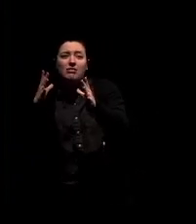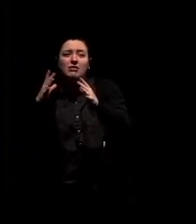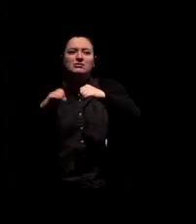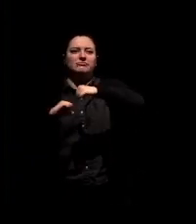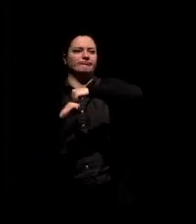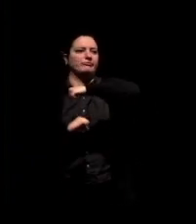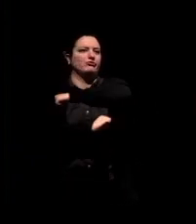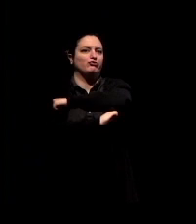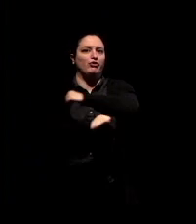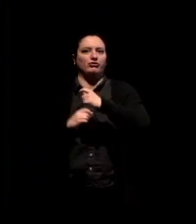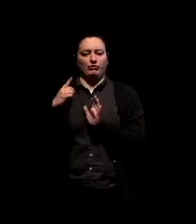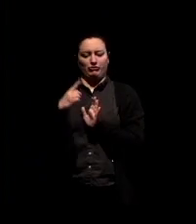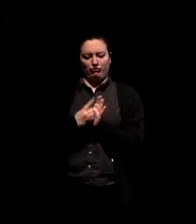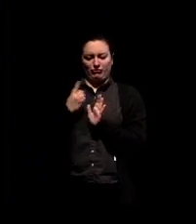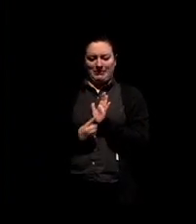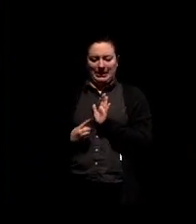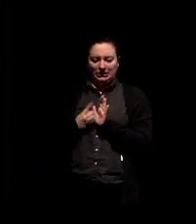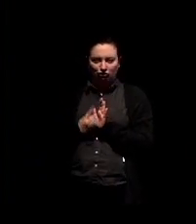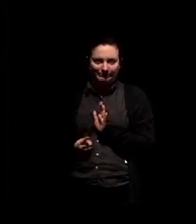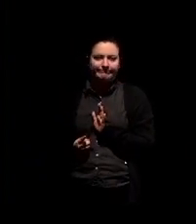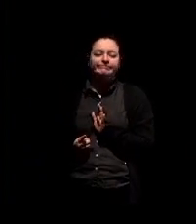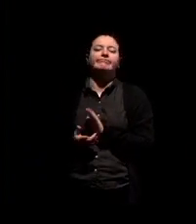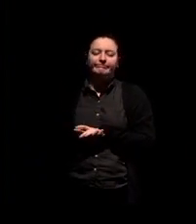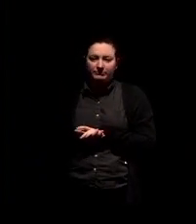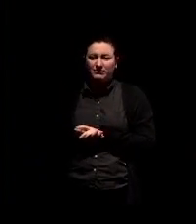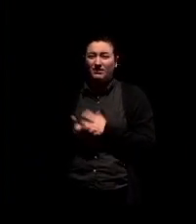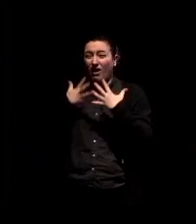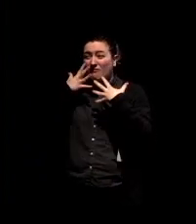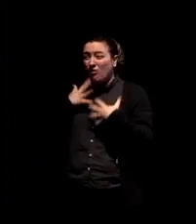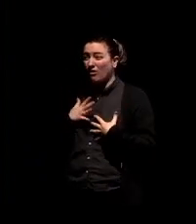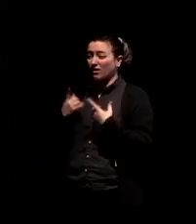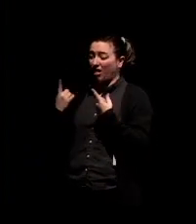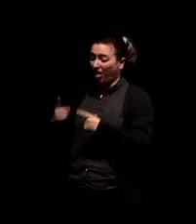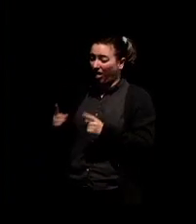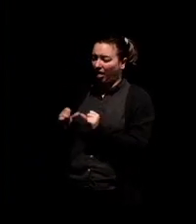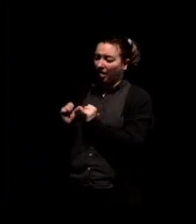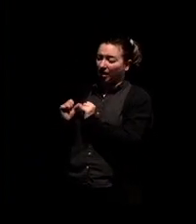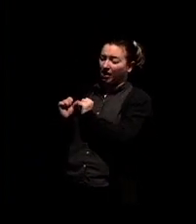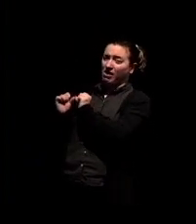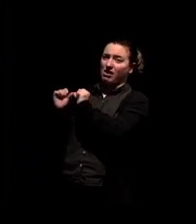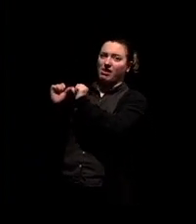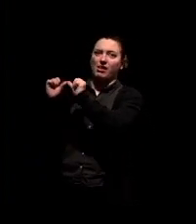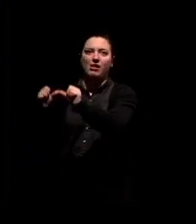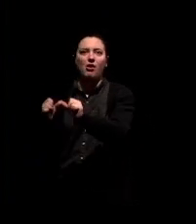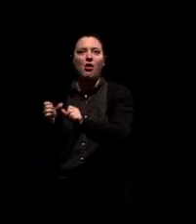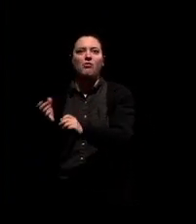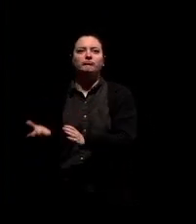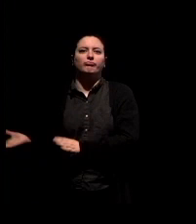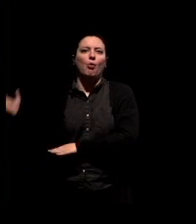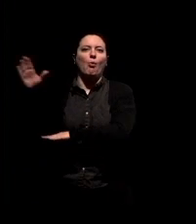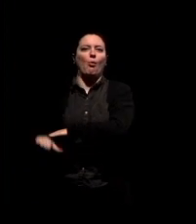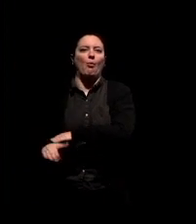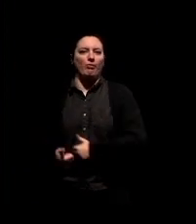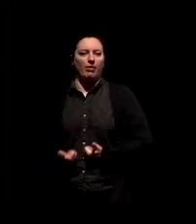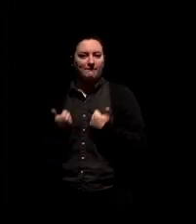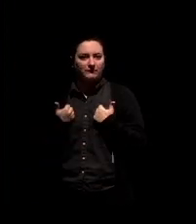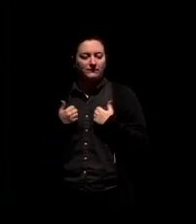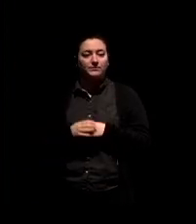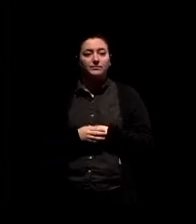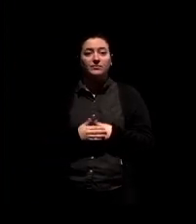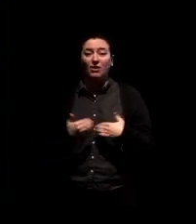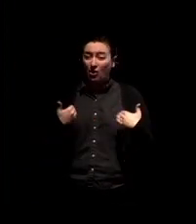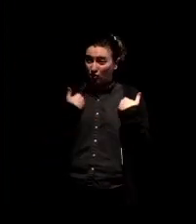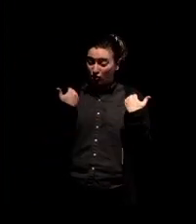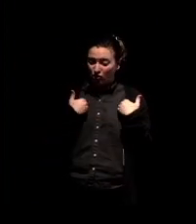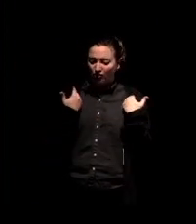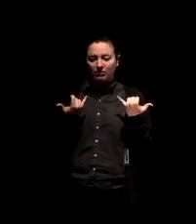unfortunately, this happens across the entire life course. LGBTQ youth are oftentimes and still bullied in